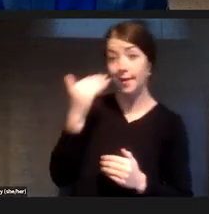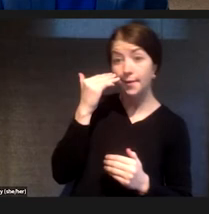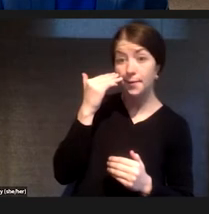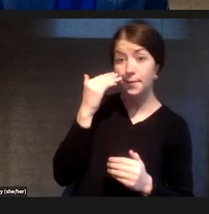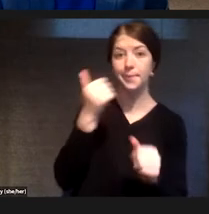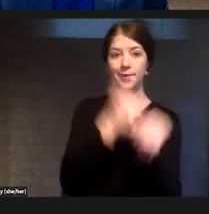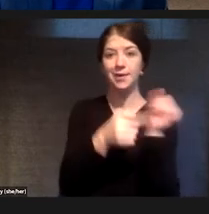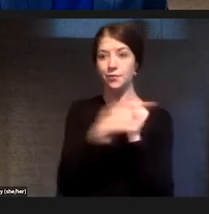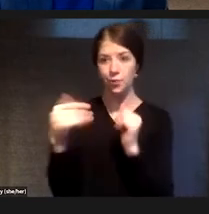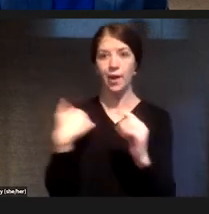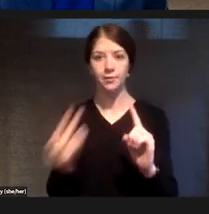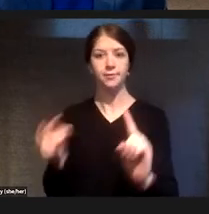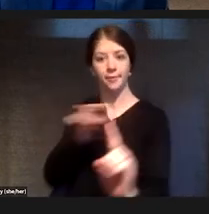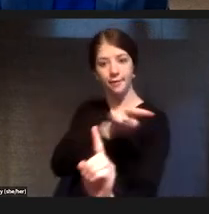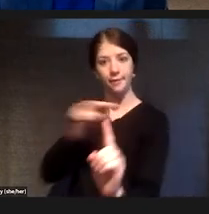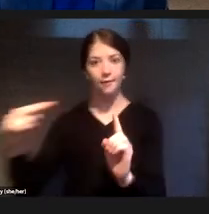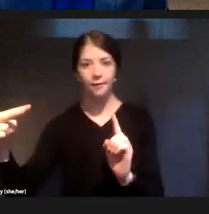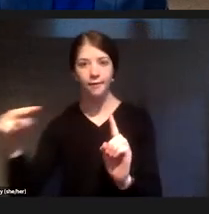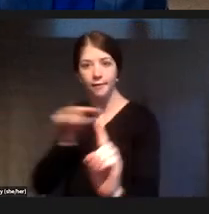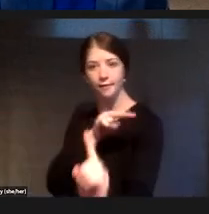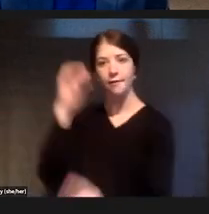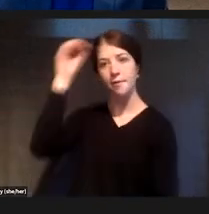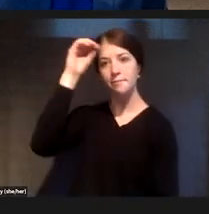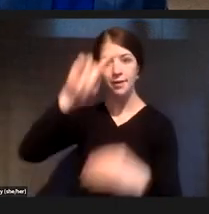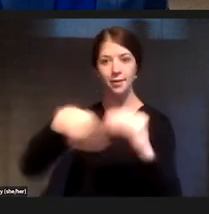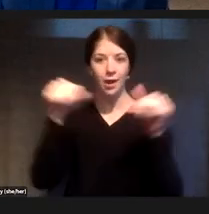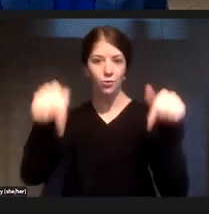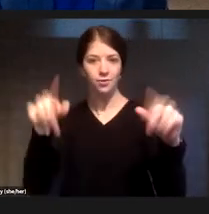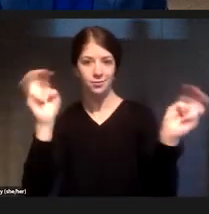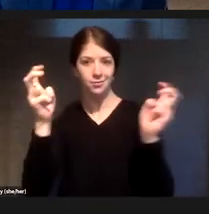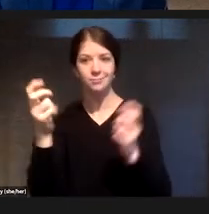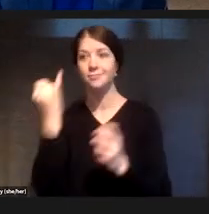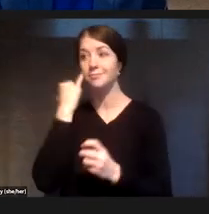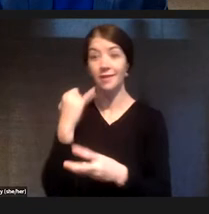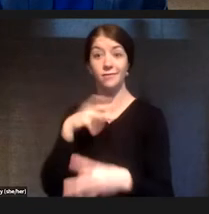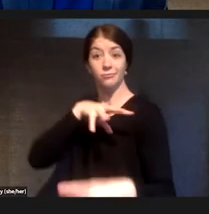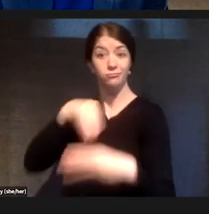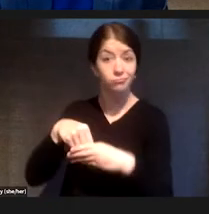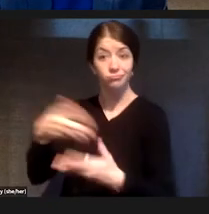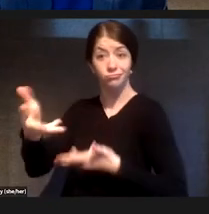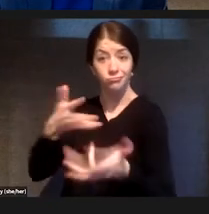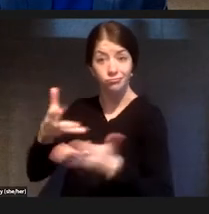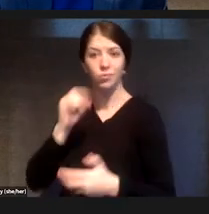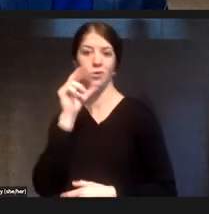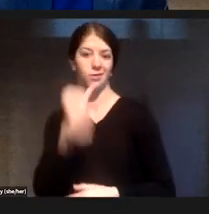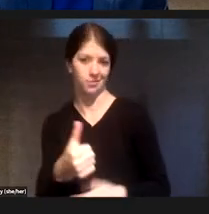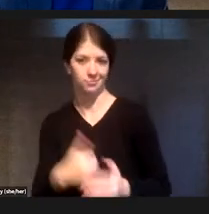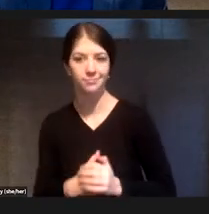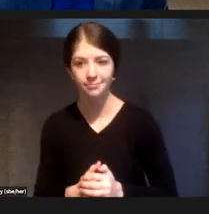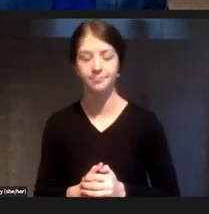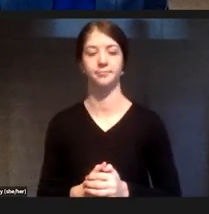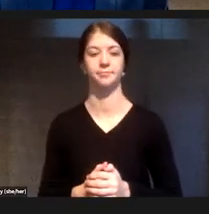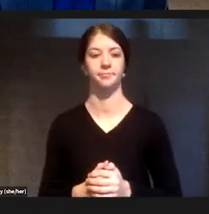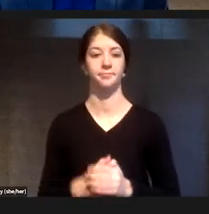perspective or an opinion on this topic, whether you have engaged in this conversation or not. So